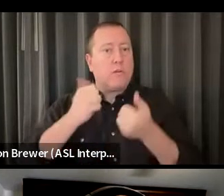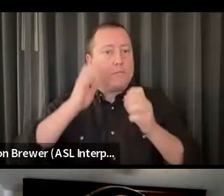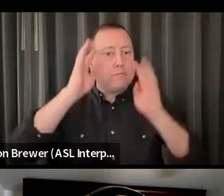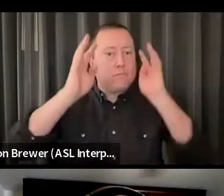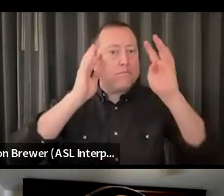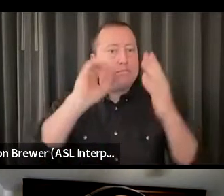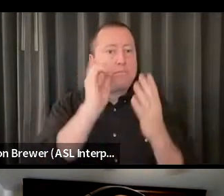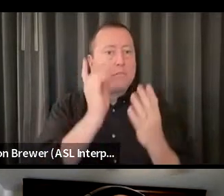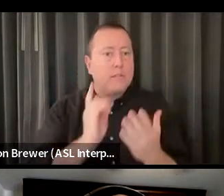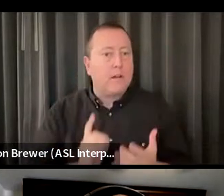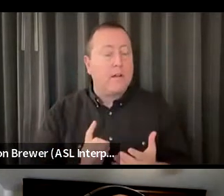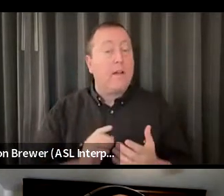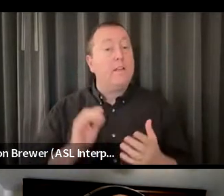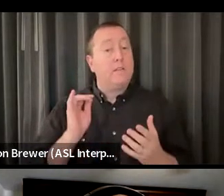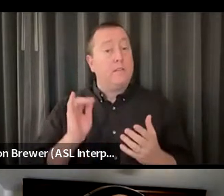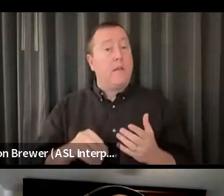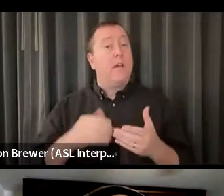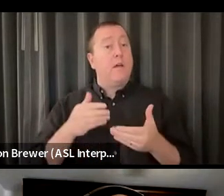And those